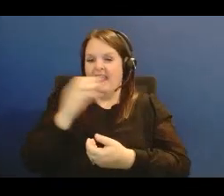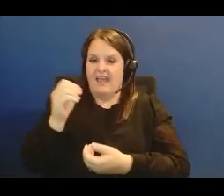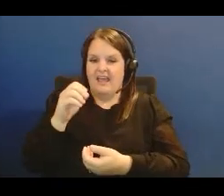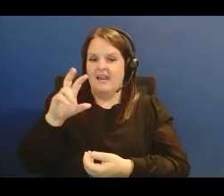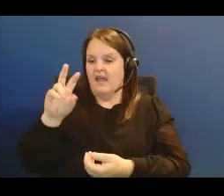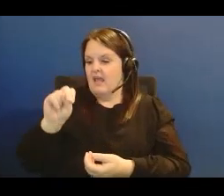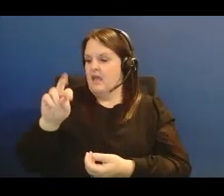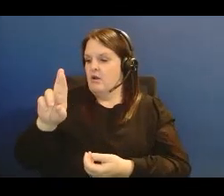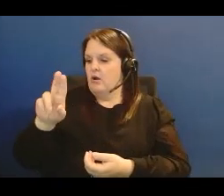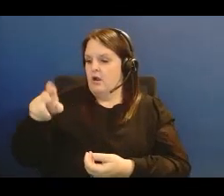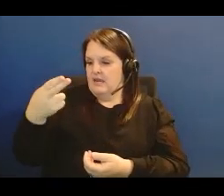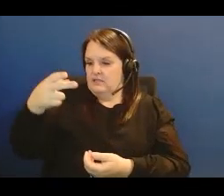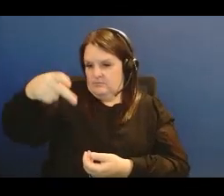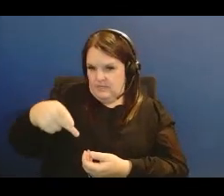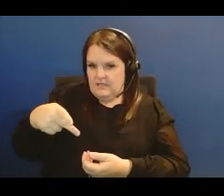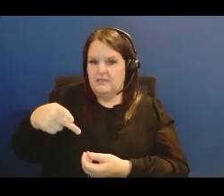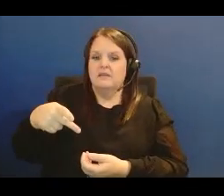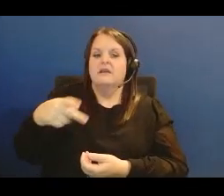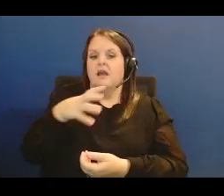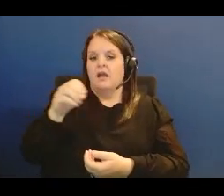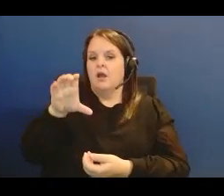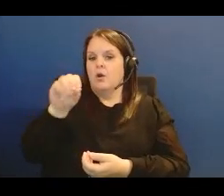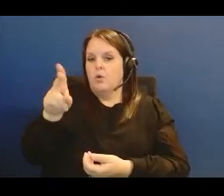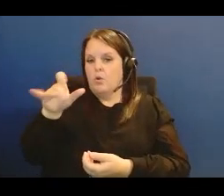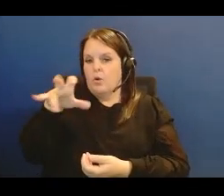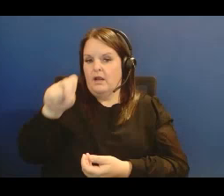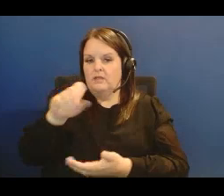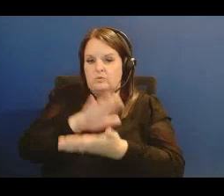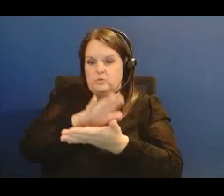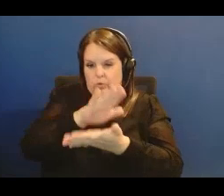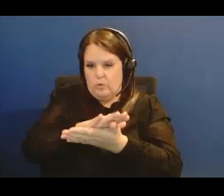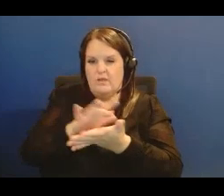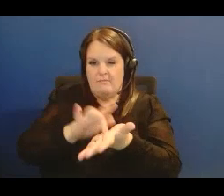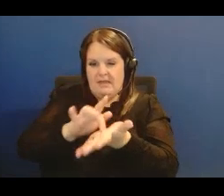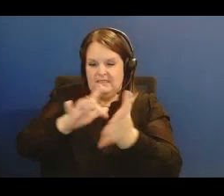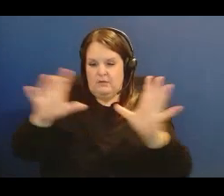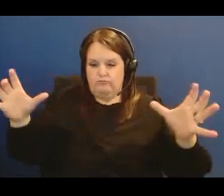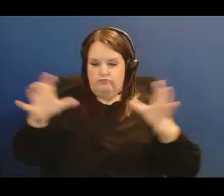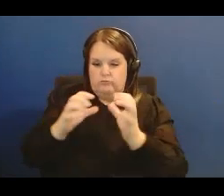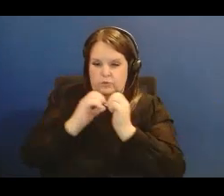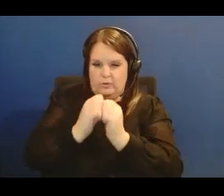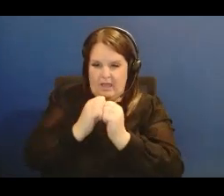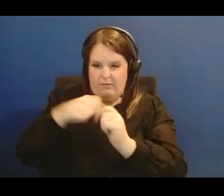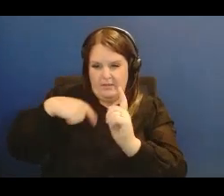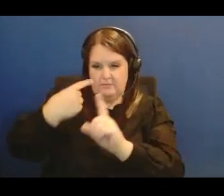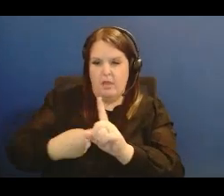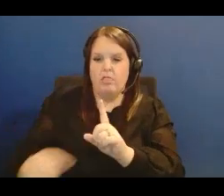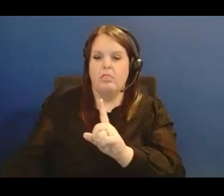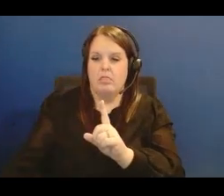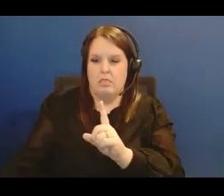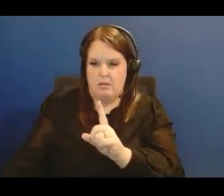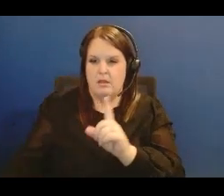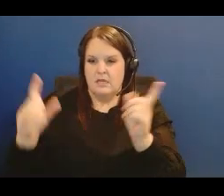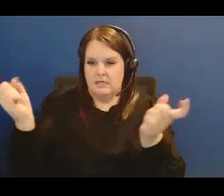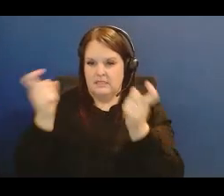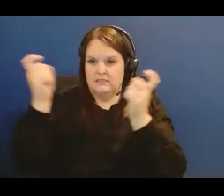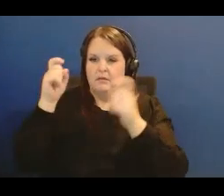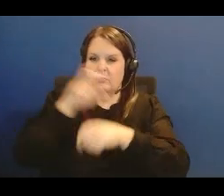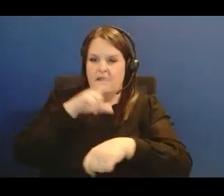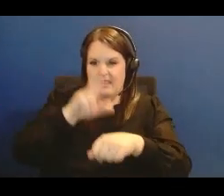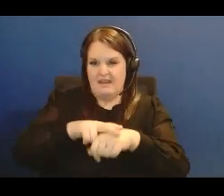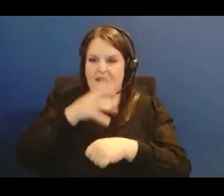NRHP, and the Kirk Kerkorian School of Medicine at UNLV will all come together on the 20th of this month to celebrate this National